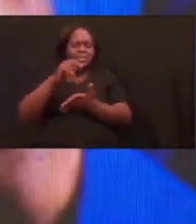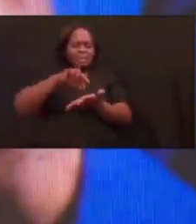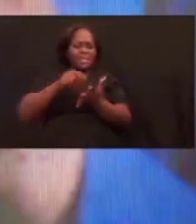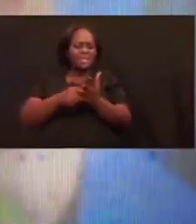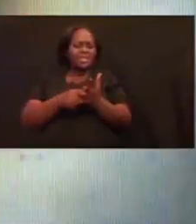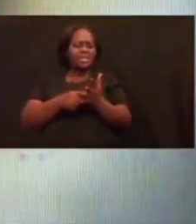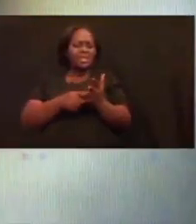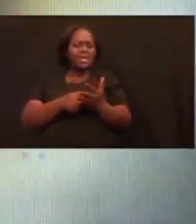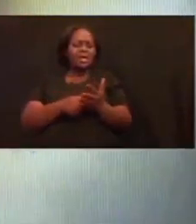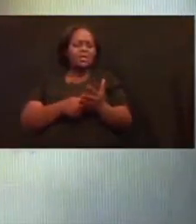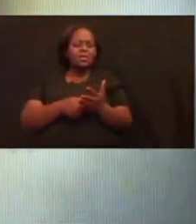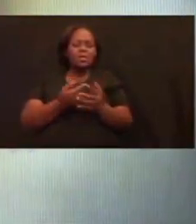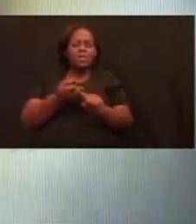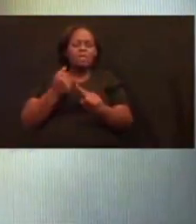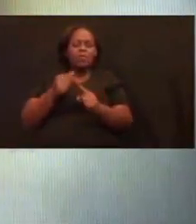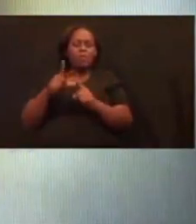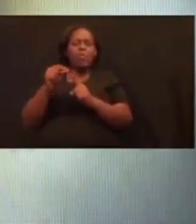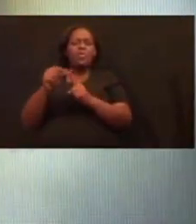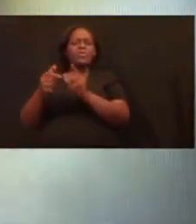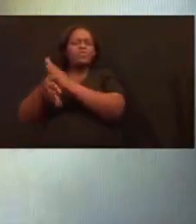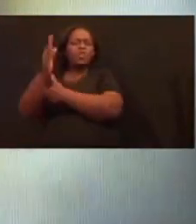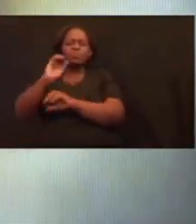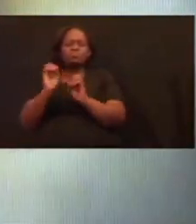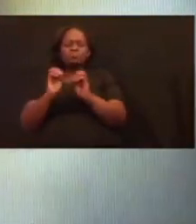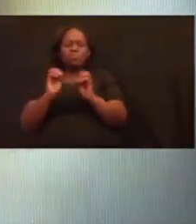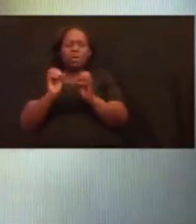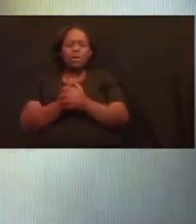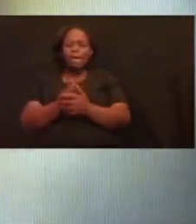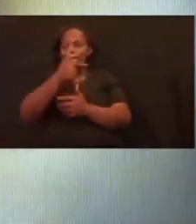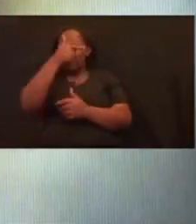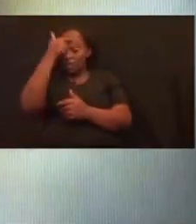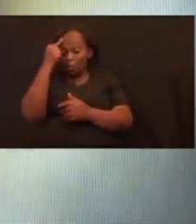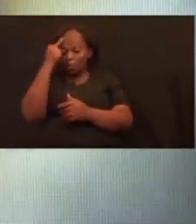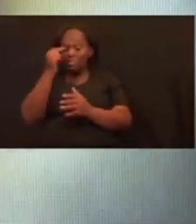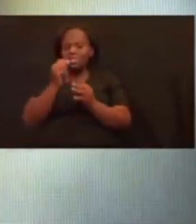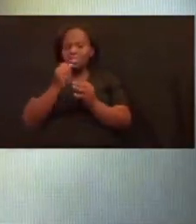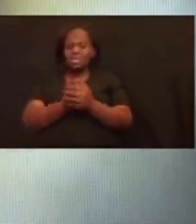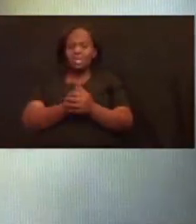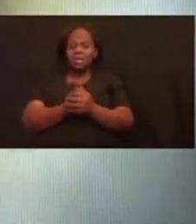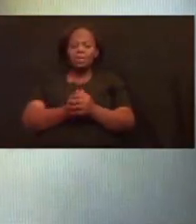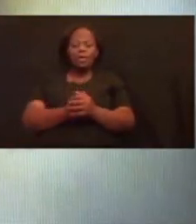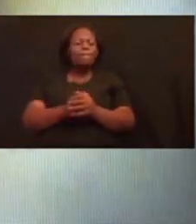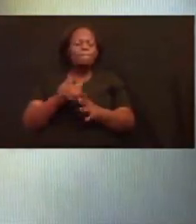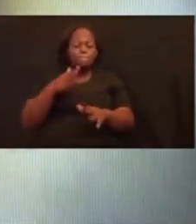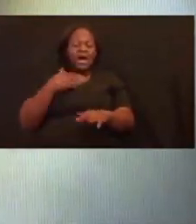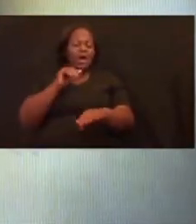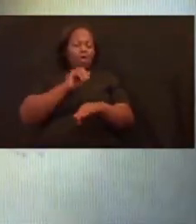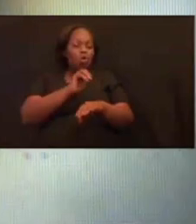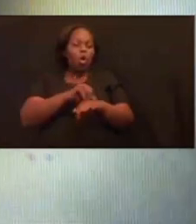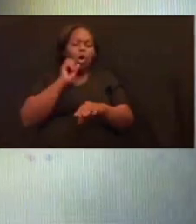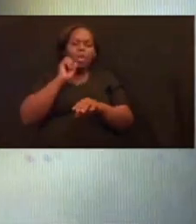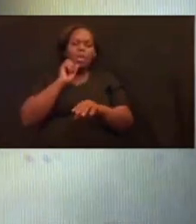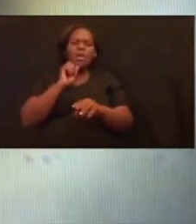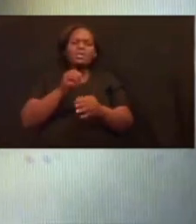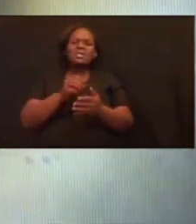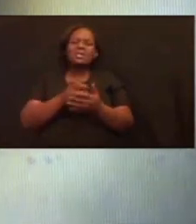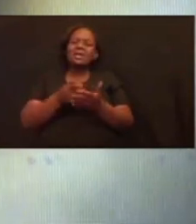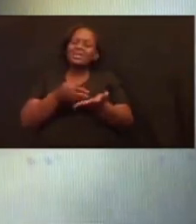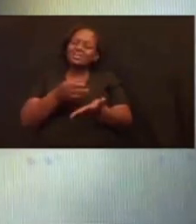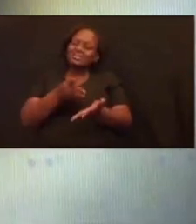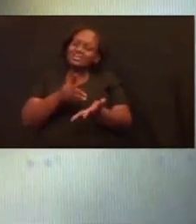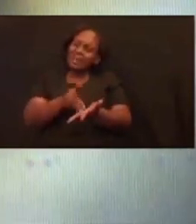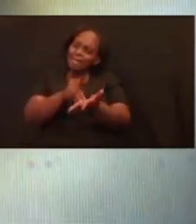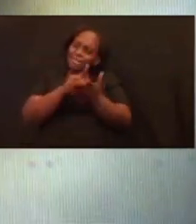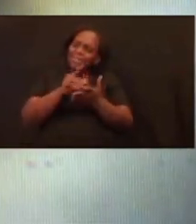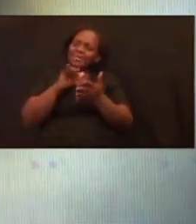may demand that you don't keep that kind of thing. And if you now subscribe to the nature of my